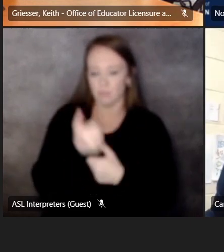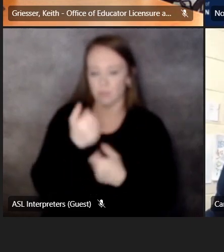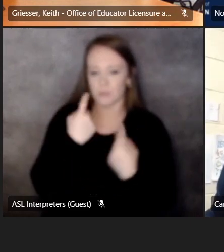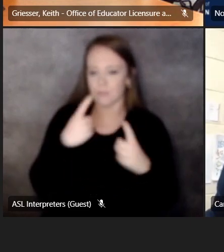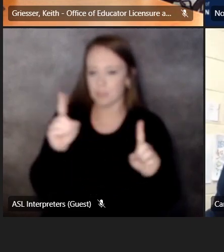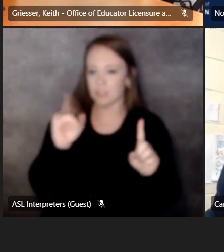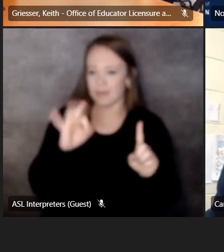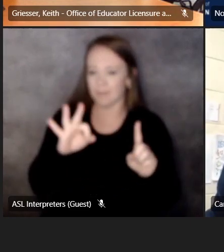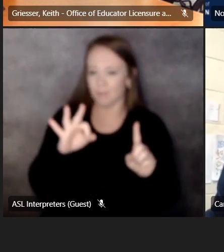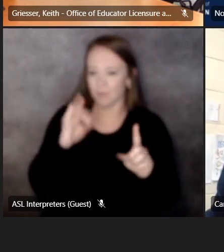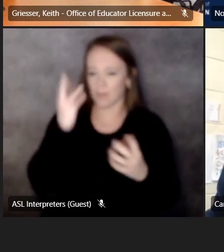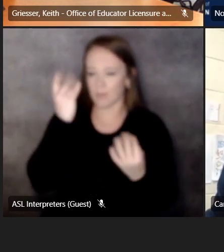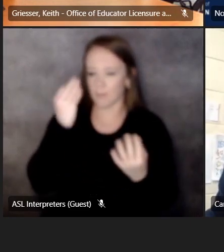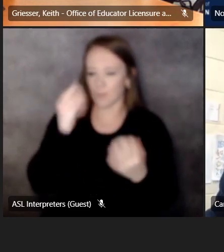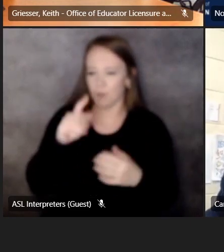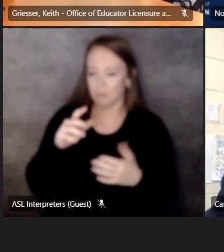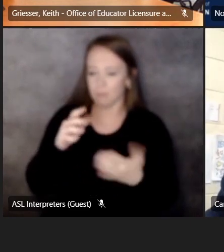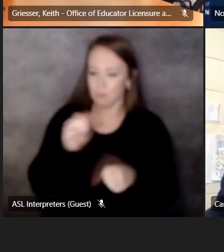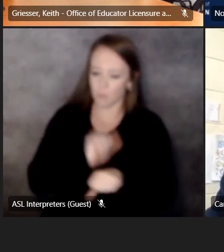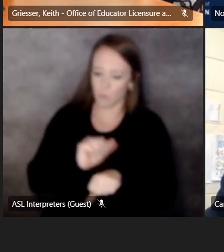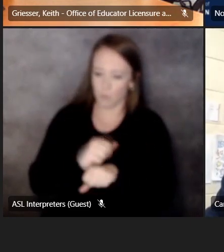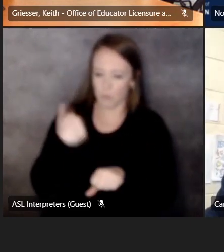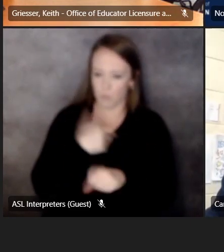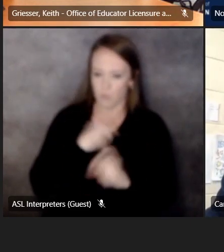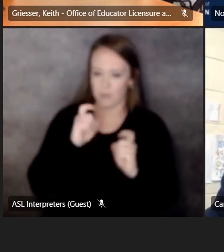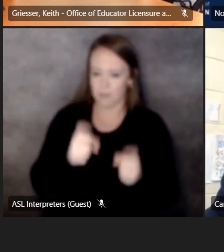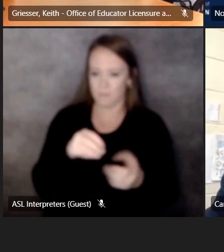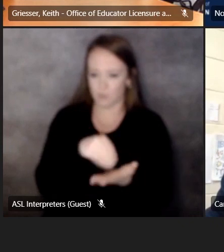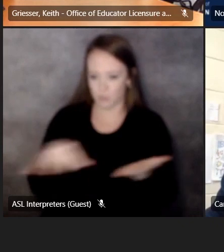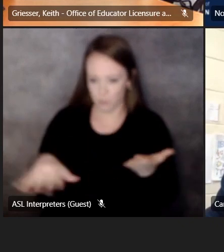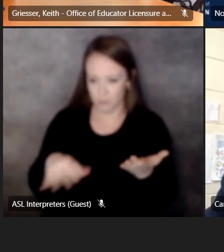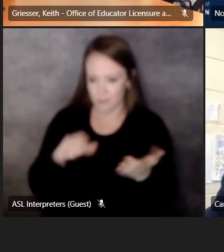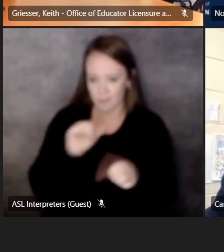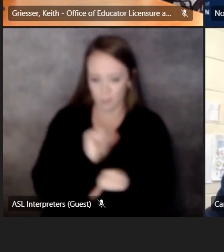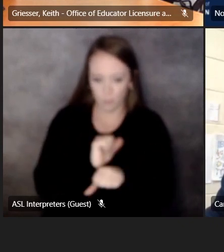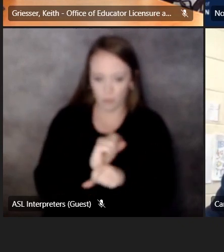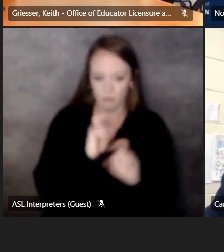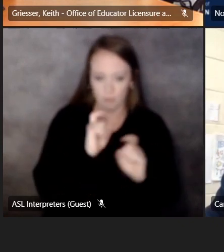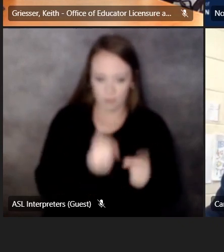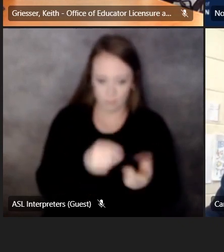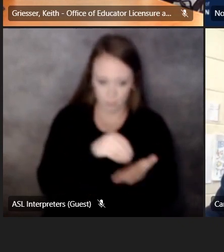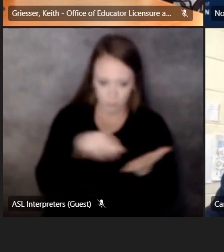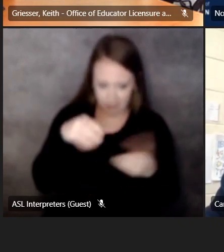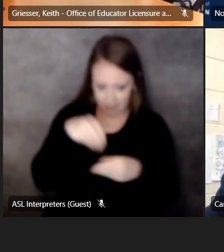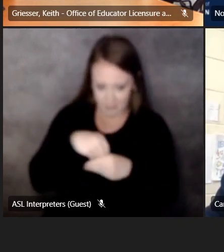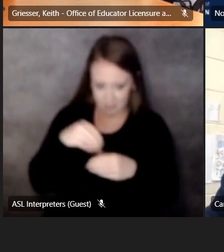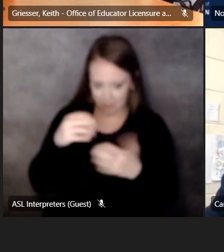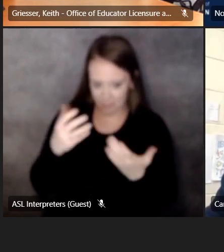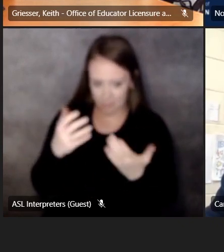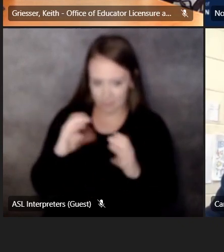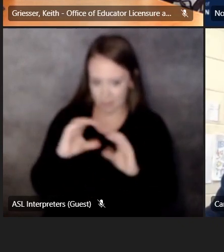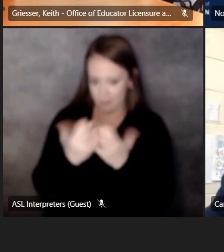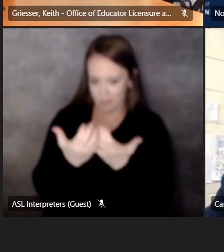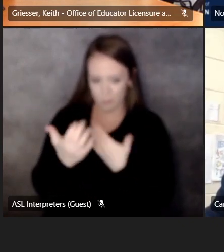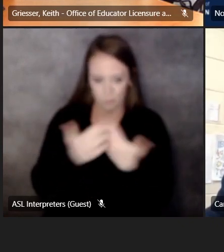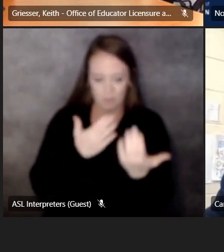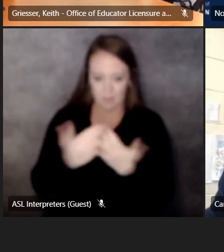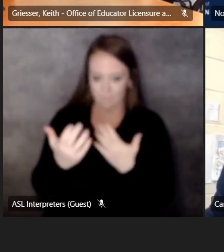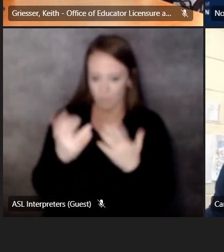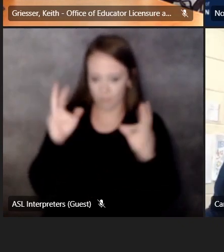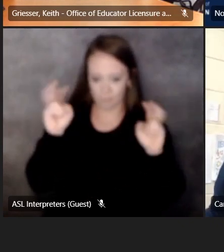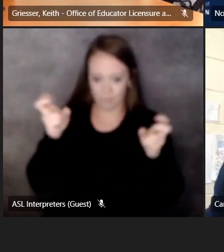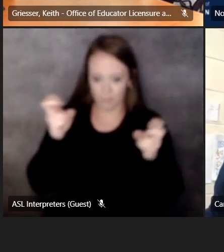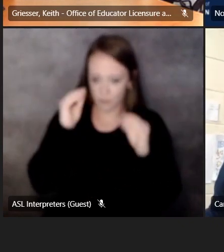tasks that we give students. So the work that you give to your students in the course of whatever subject you're teaching or whatever you're working